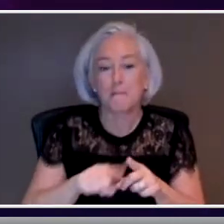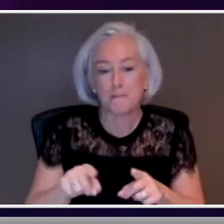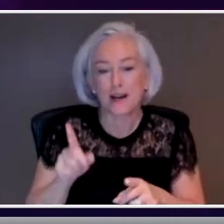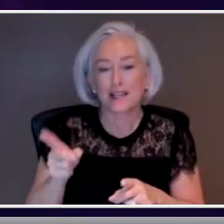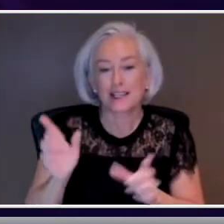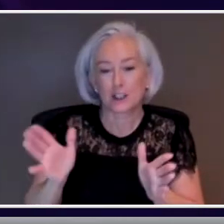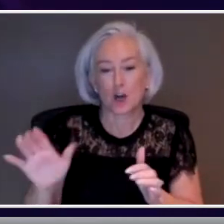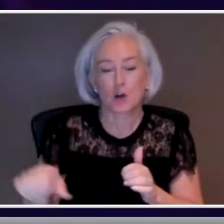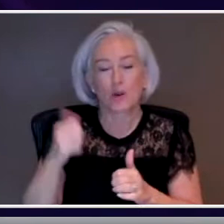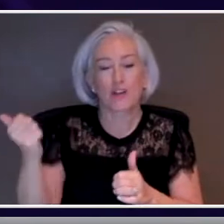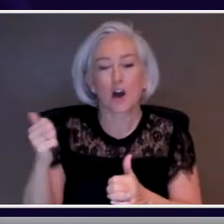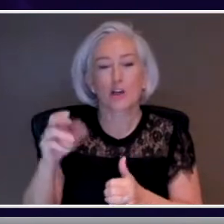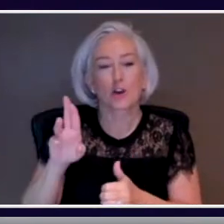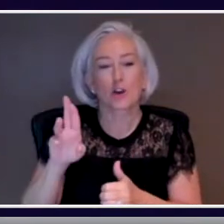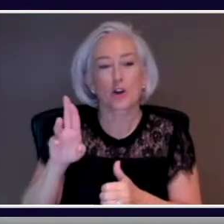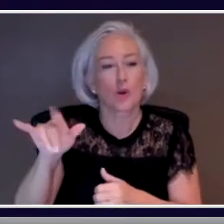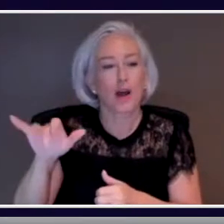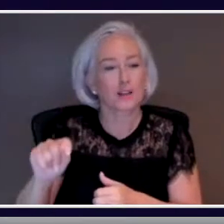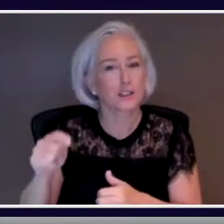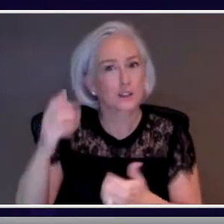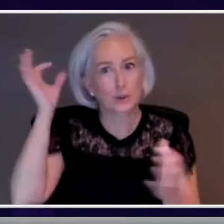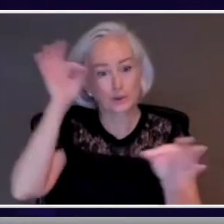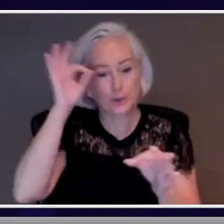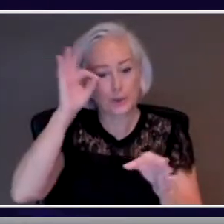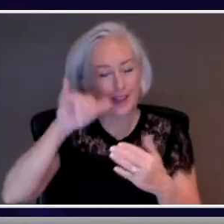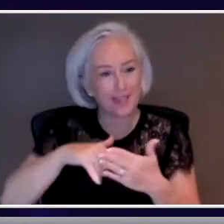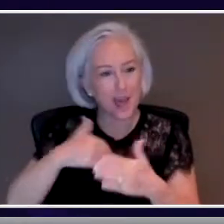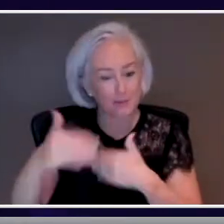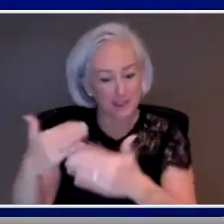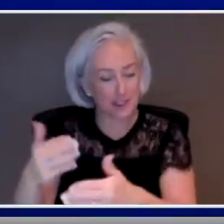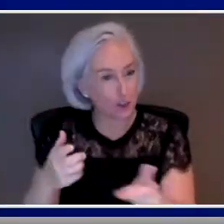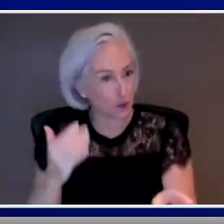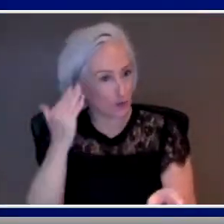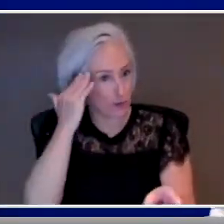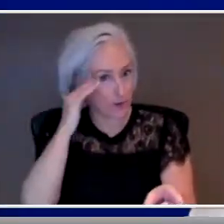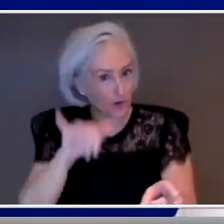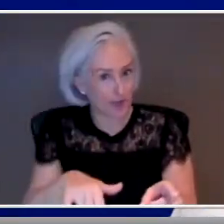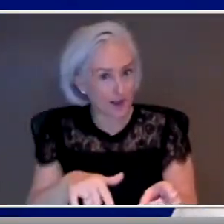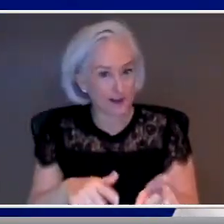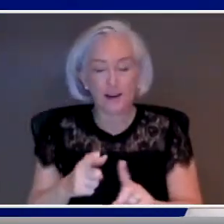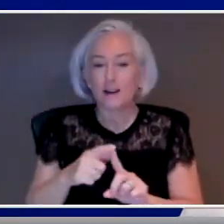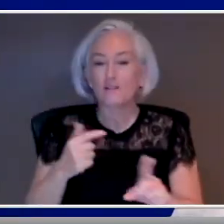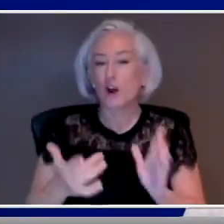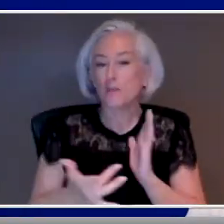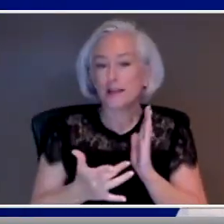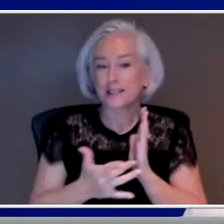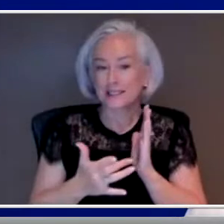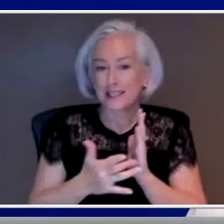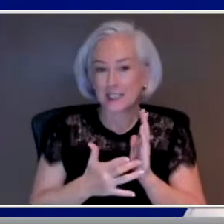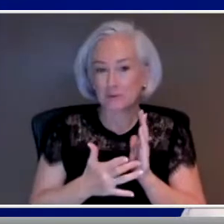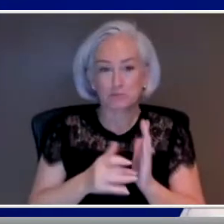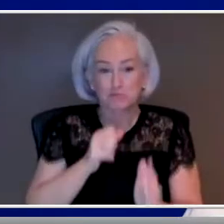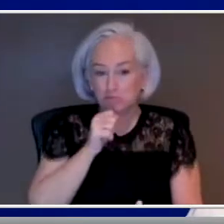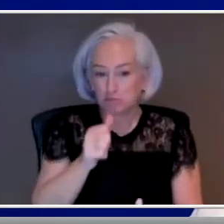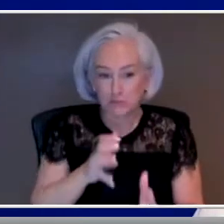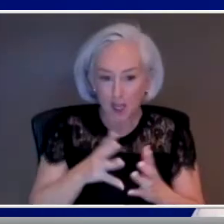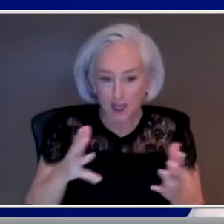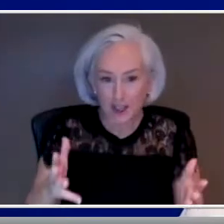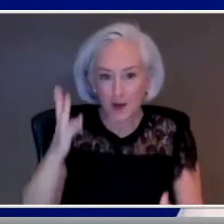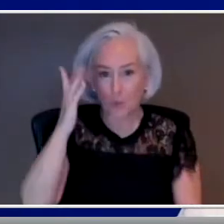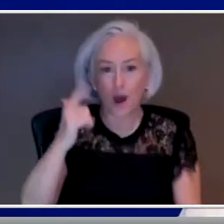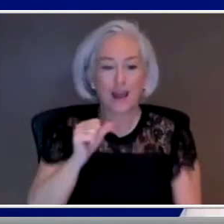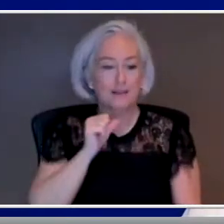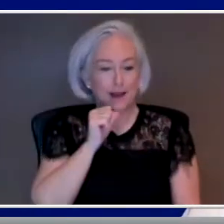this procedure. How familiar are you with this treatment option? Well, from a technical standpoint, I would say not very, because it's not a procedure I do. However,